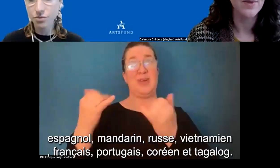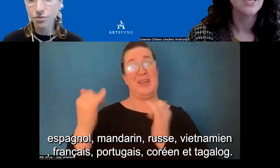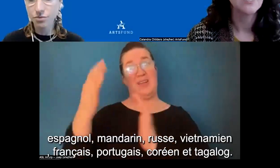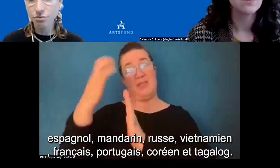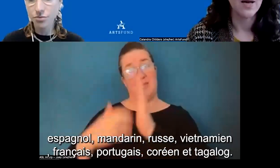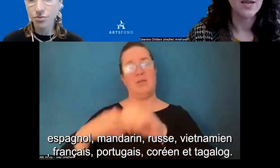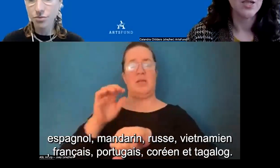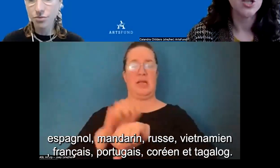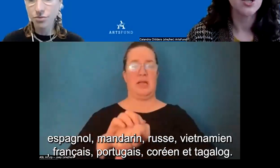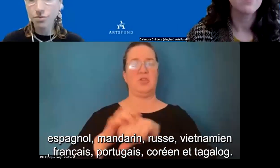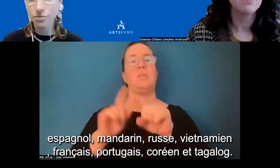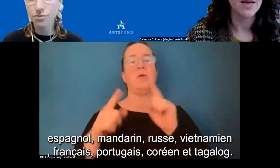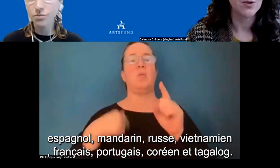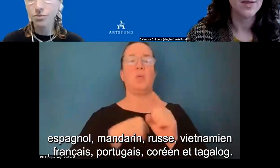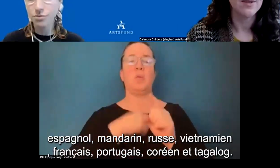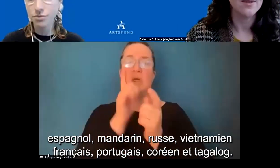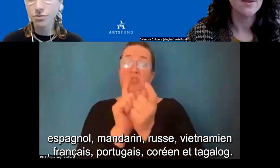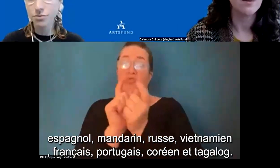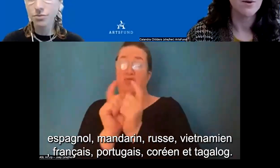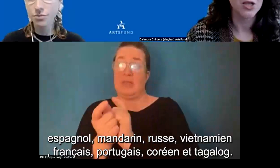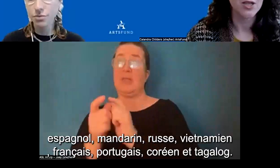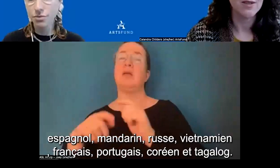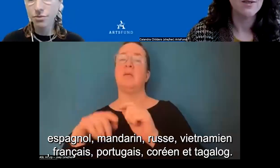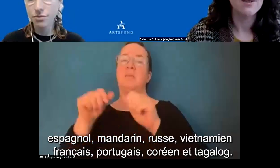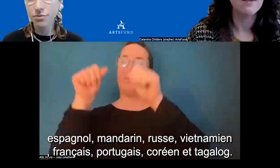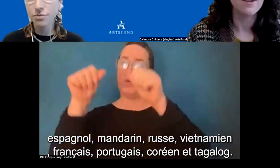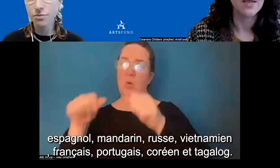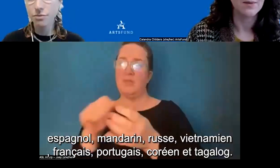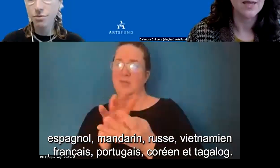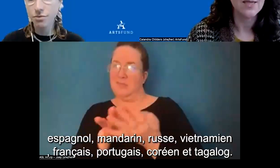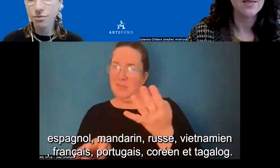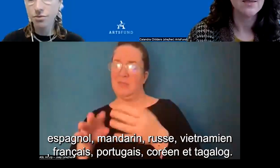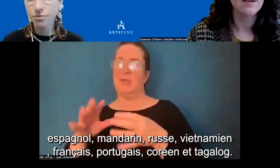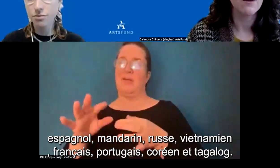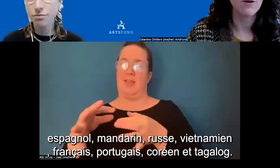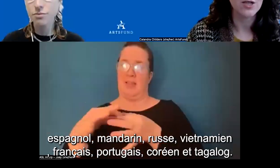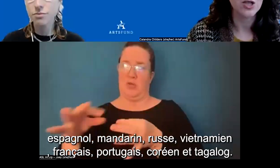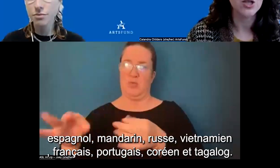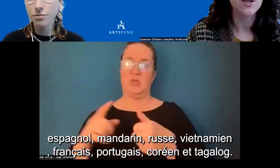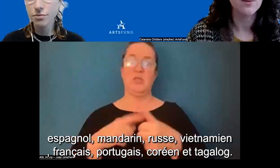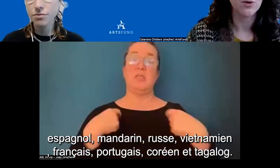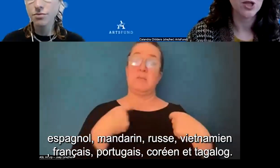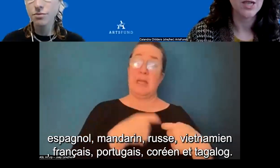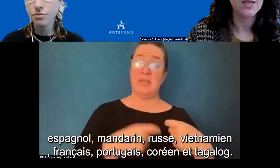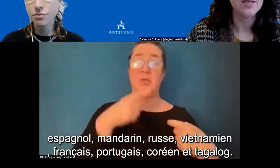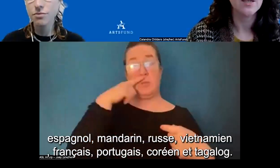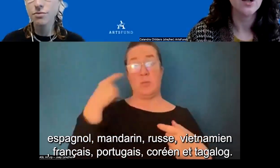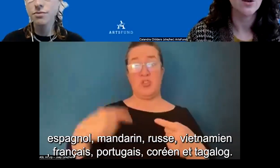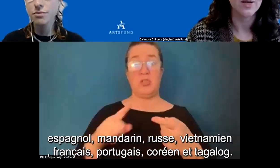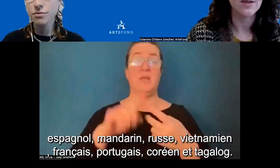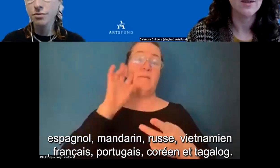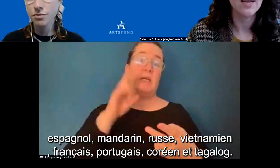languages: Spanish, Mandarin, Russian, Vietnamese, French,